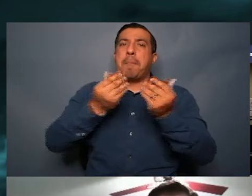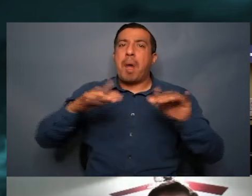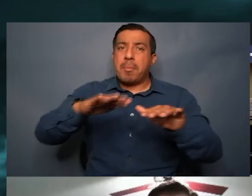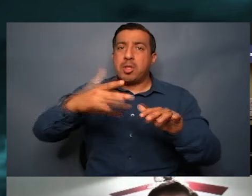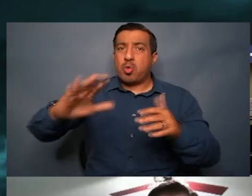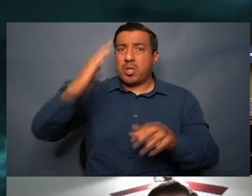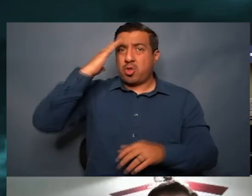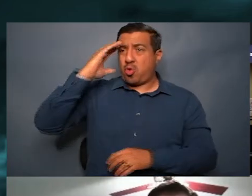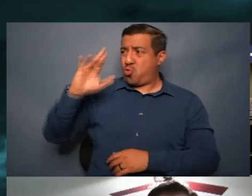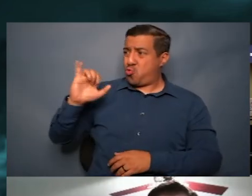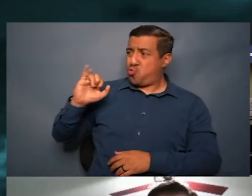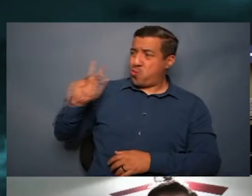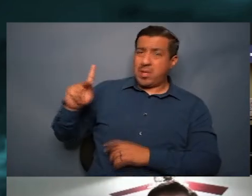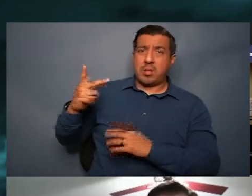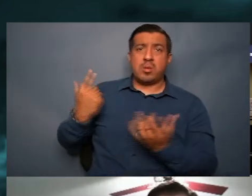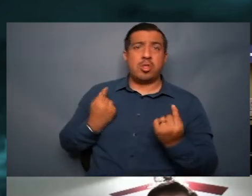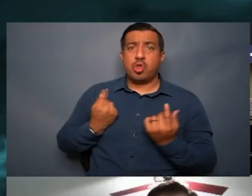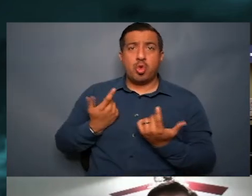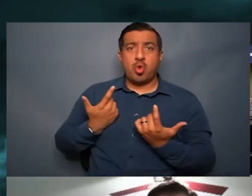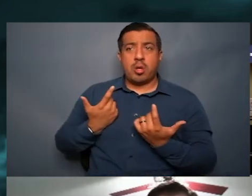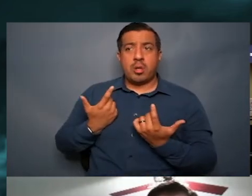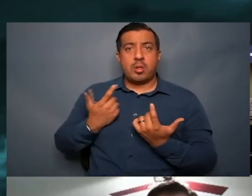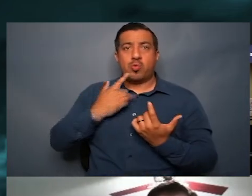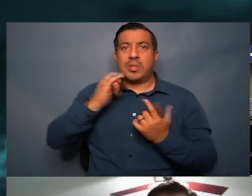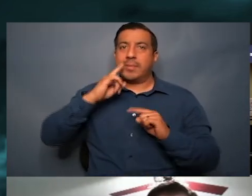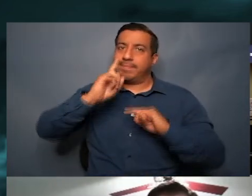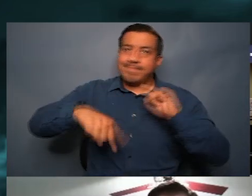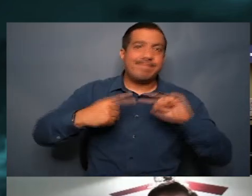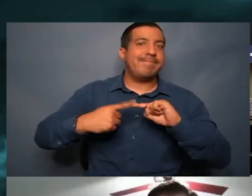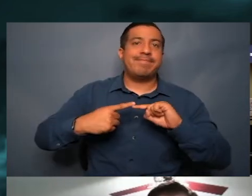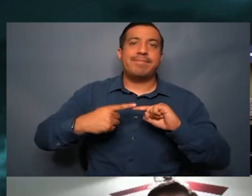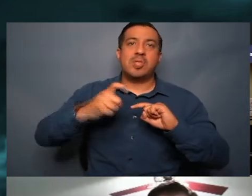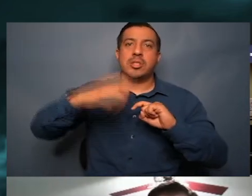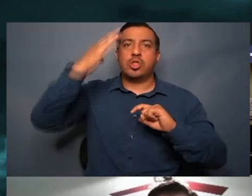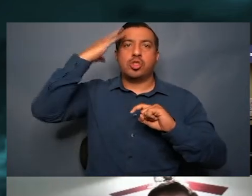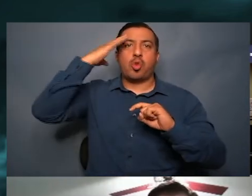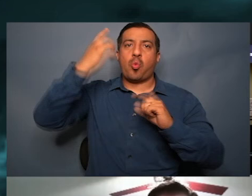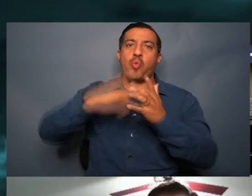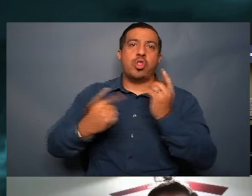exist all around the entire year, all 12 months.